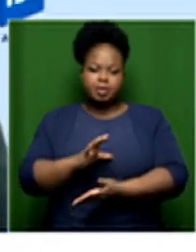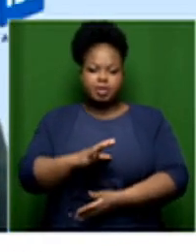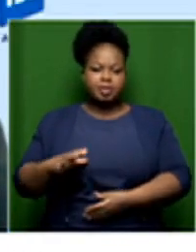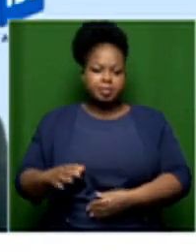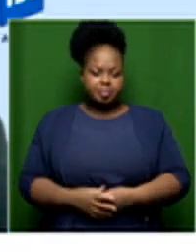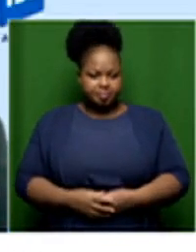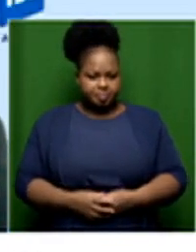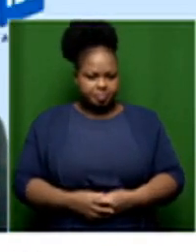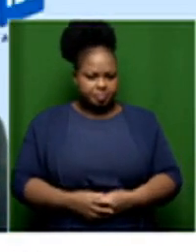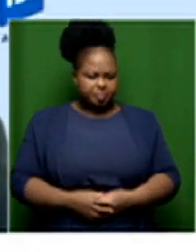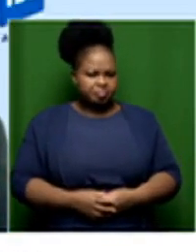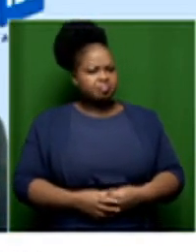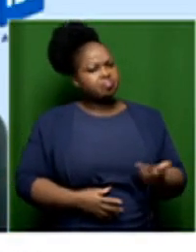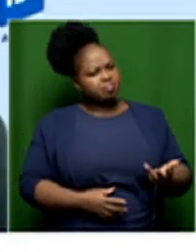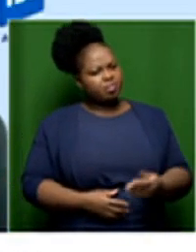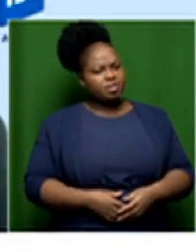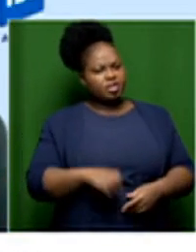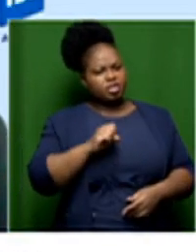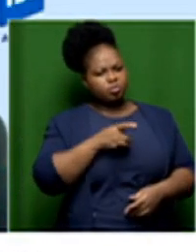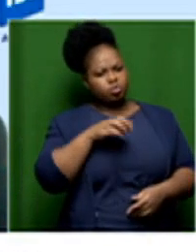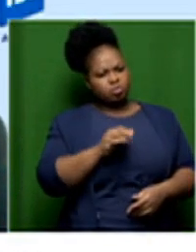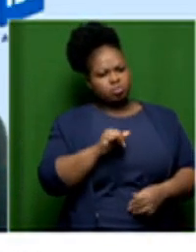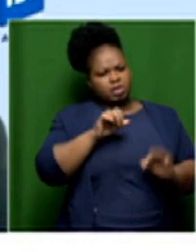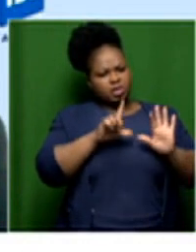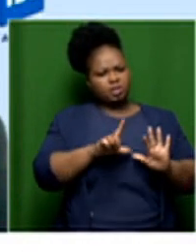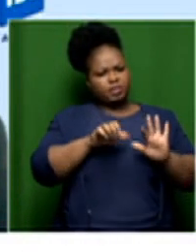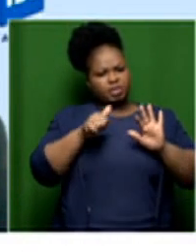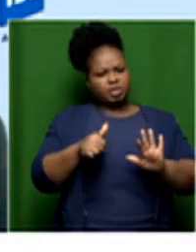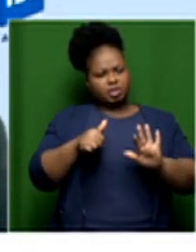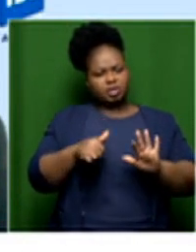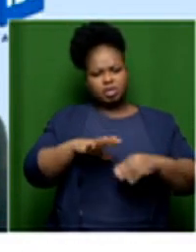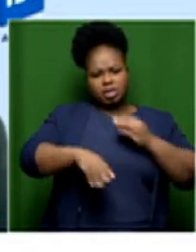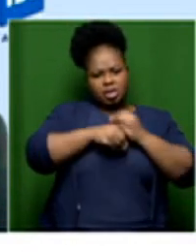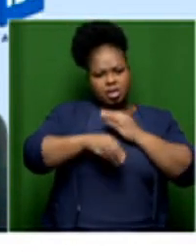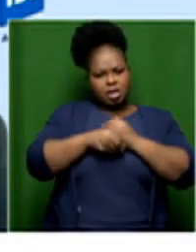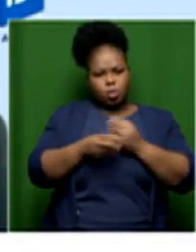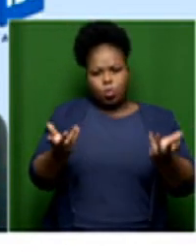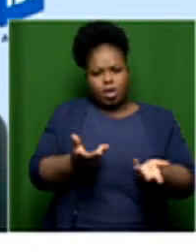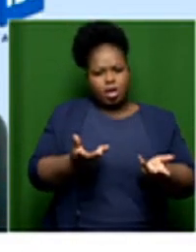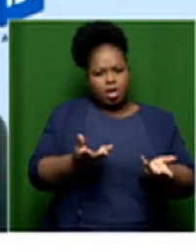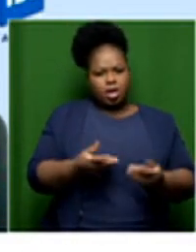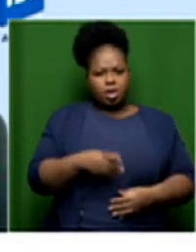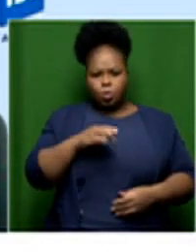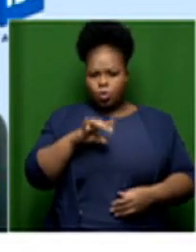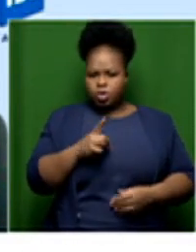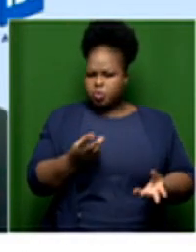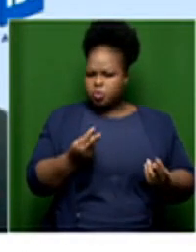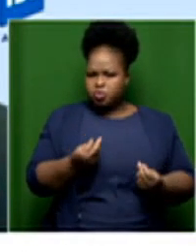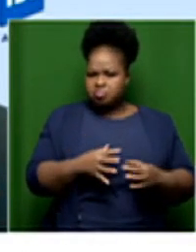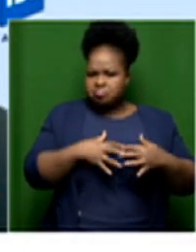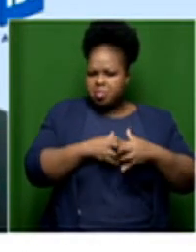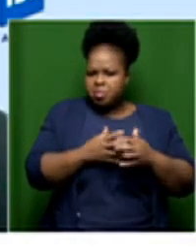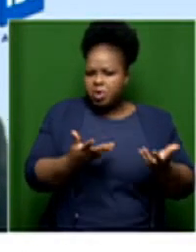Mr. Sheburi, where exactly are these 76 additional wards? Where have they been created?